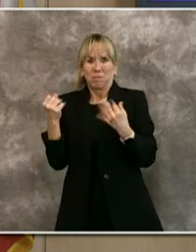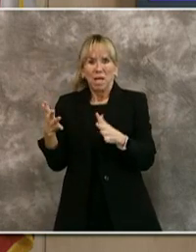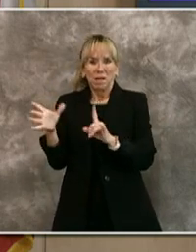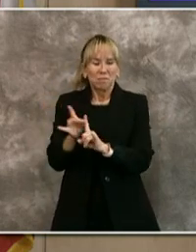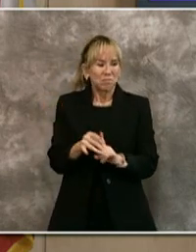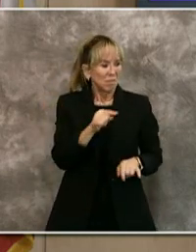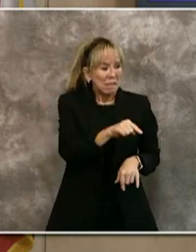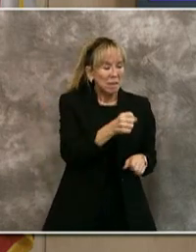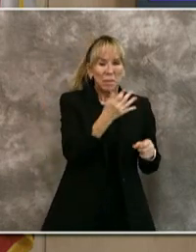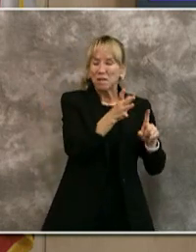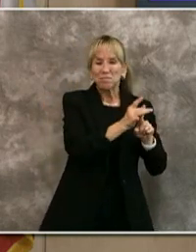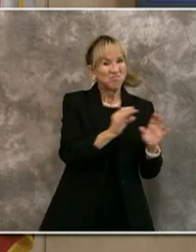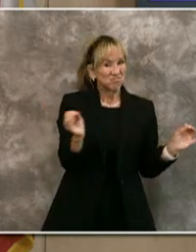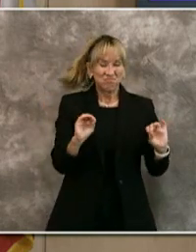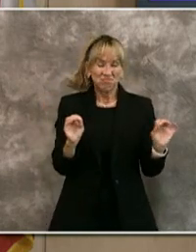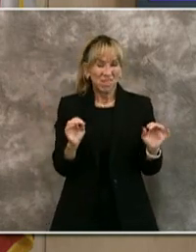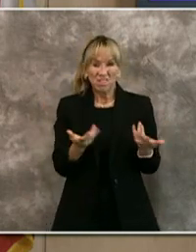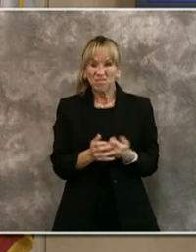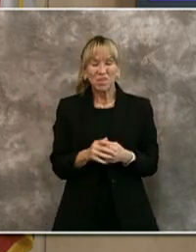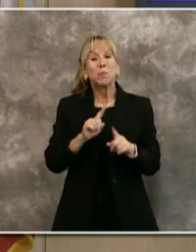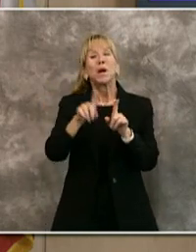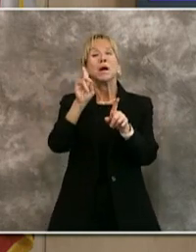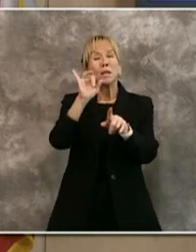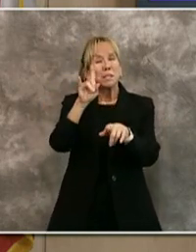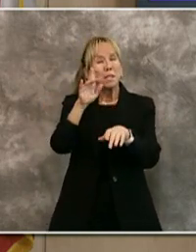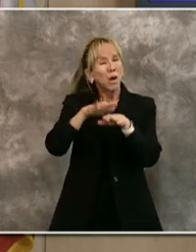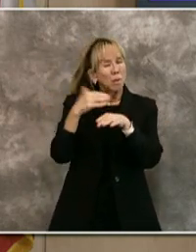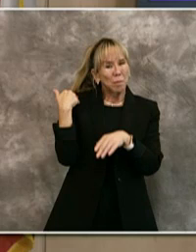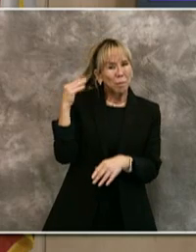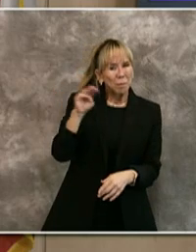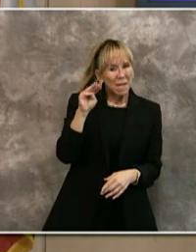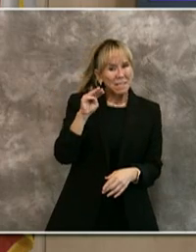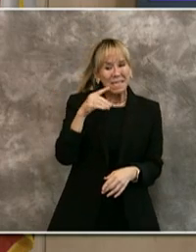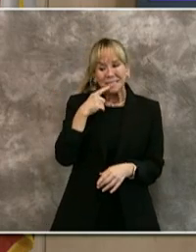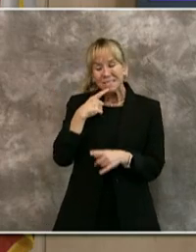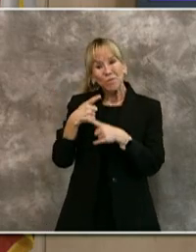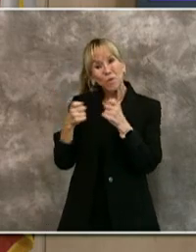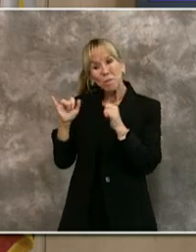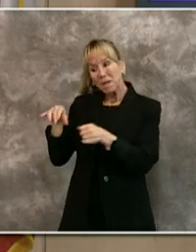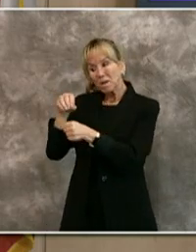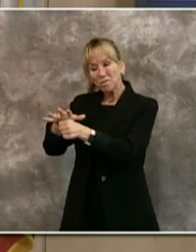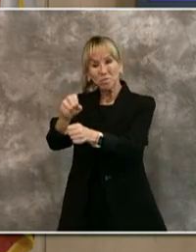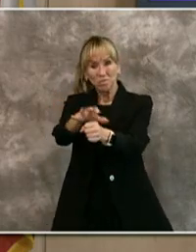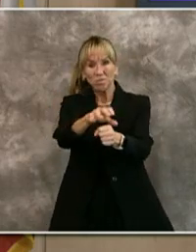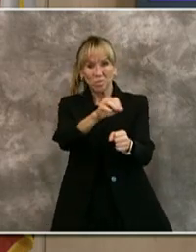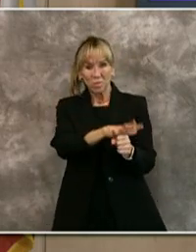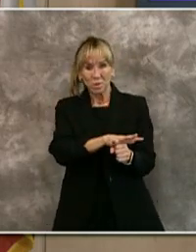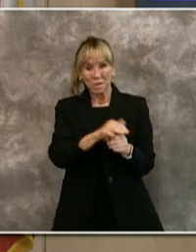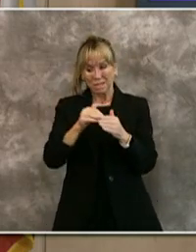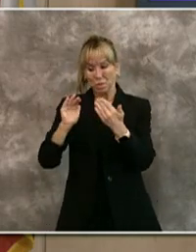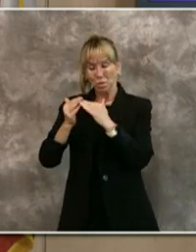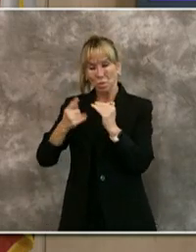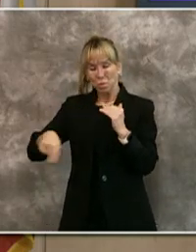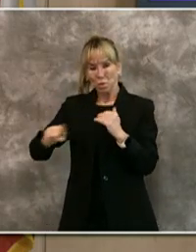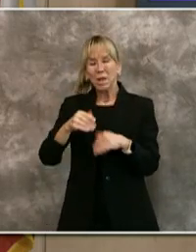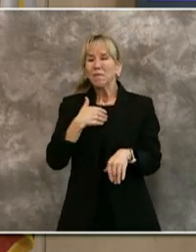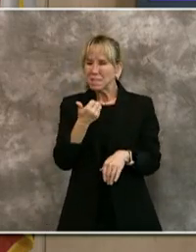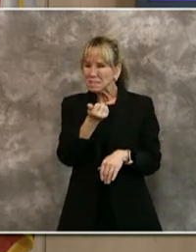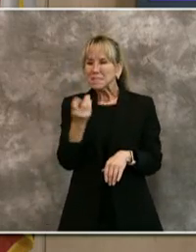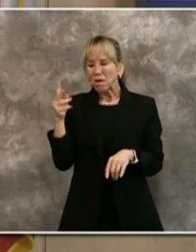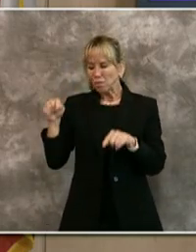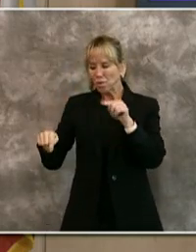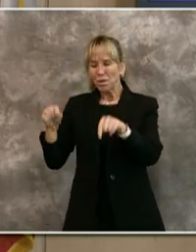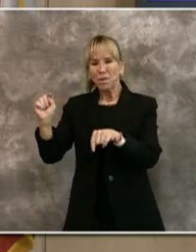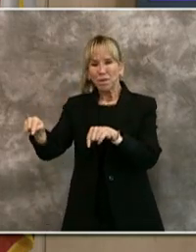would mention is one that we did mention, I think, on Monday, which is that of the community outbreaks that we do have several